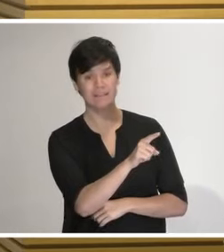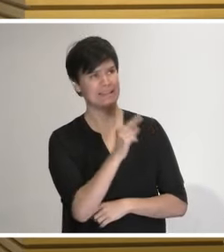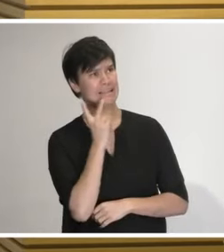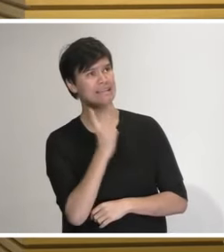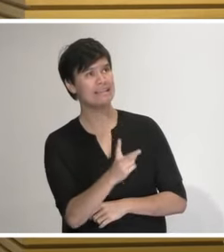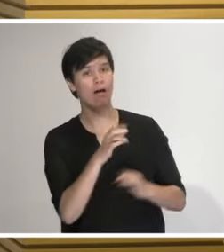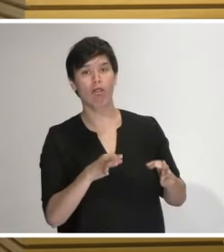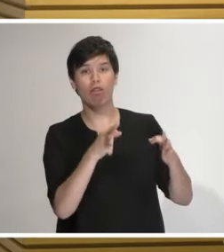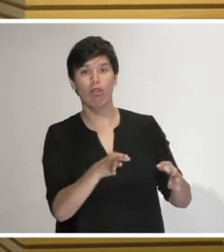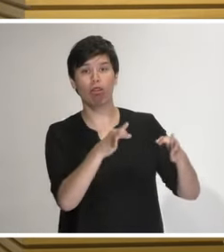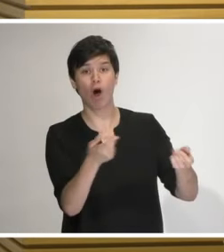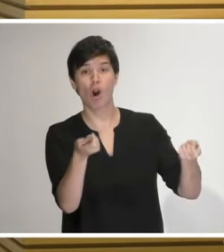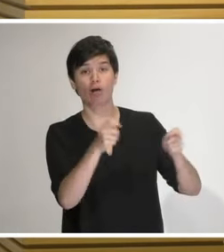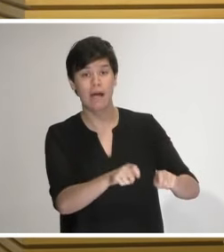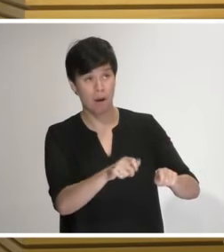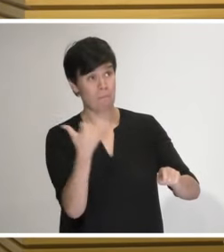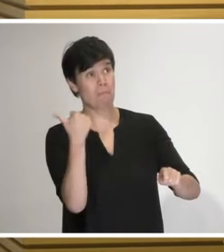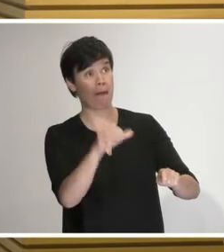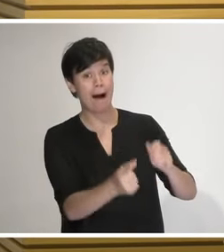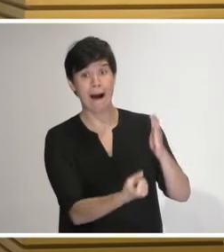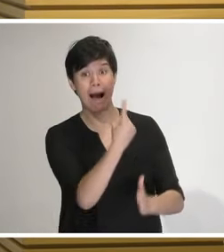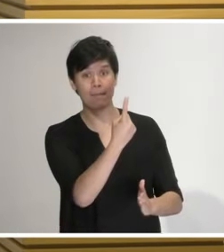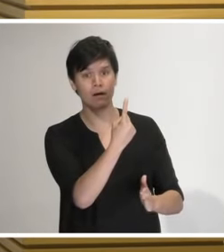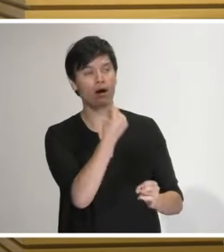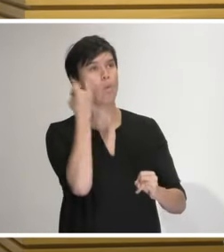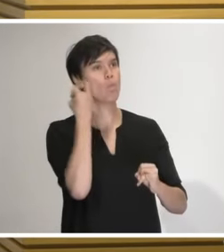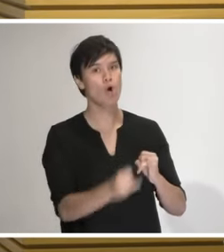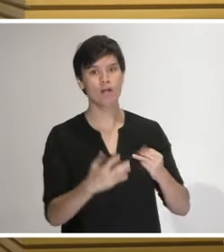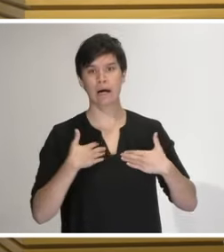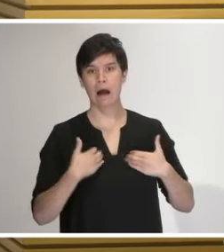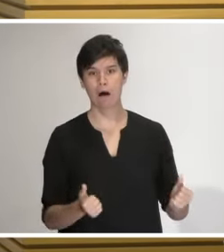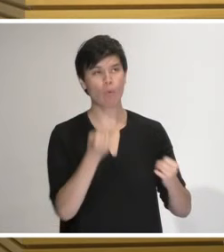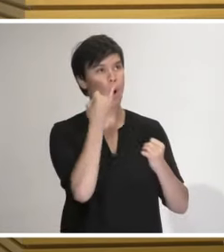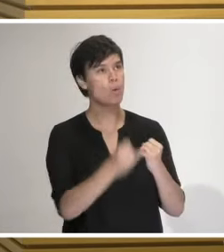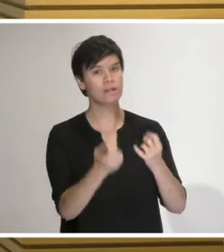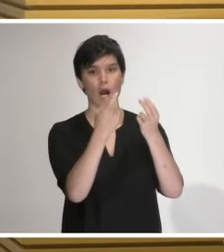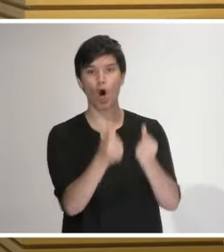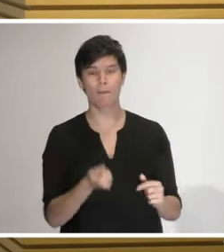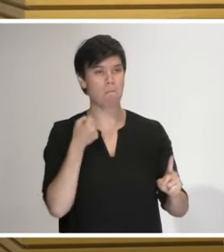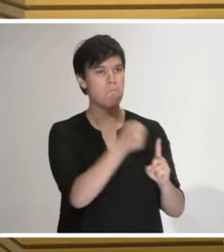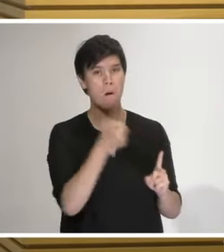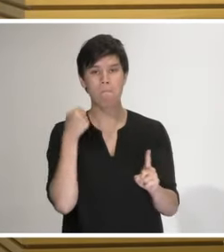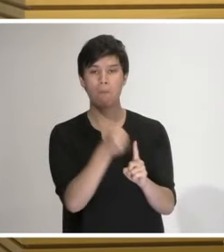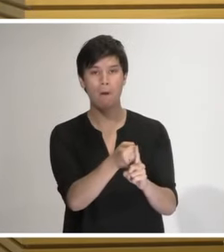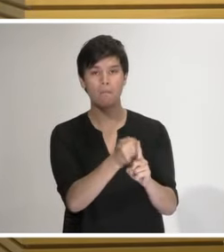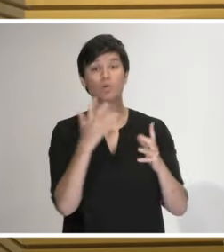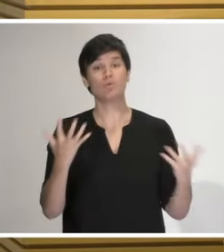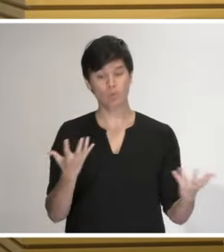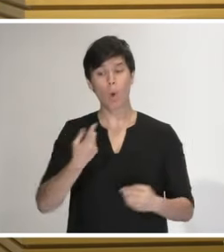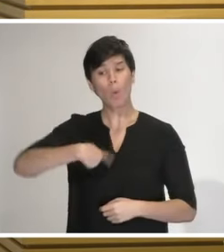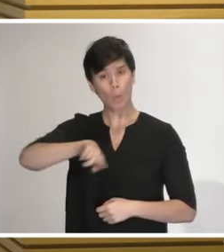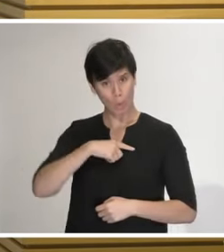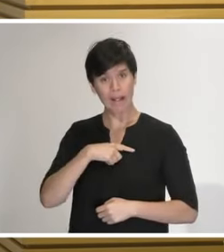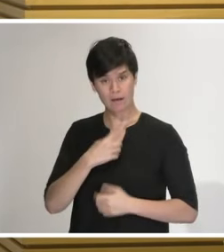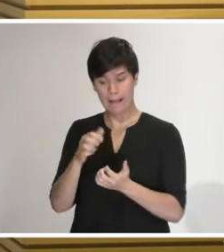system, you get this major societal impact, and you get the same, if not worse, economic impact. So we're continuing to stick to and